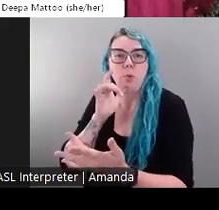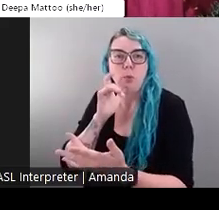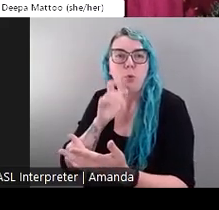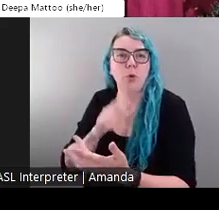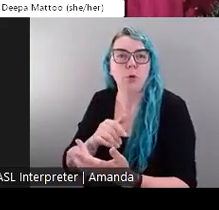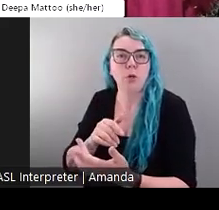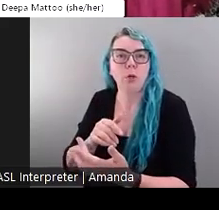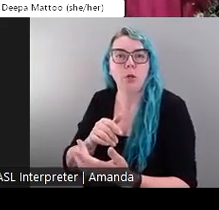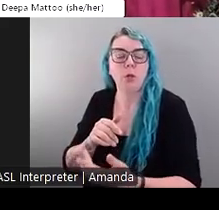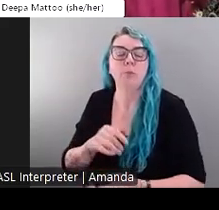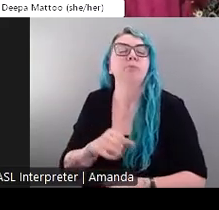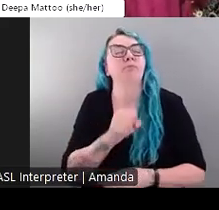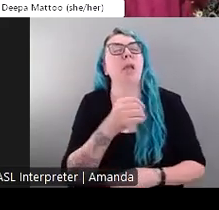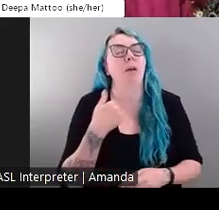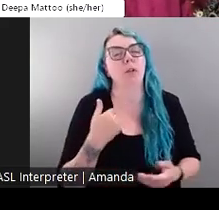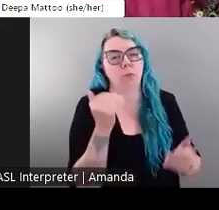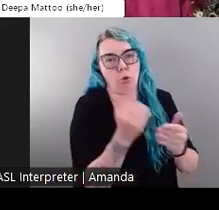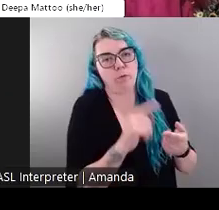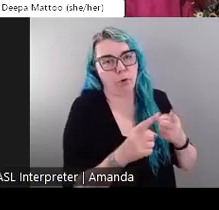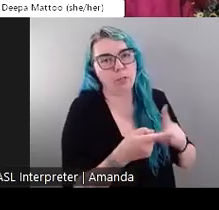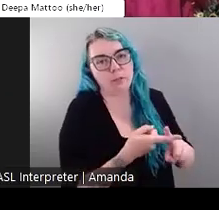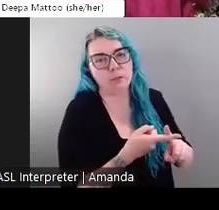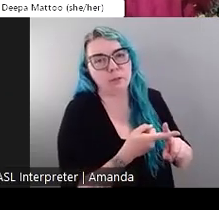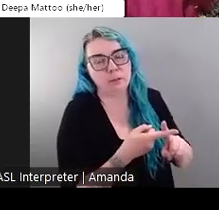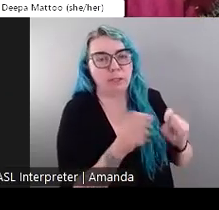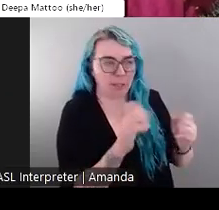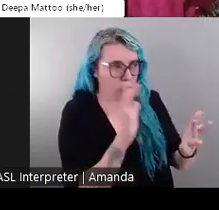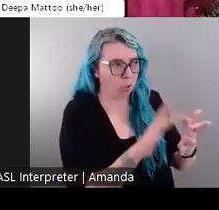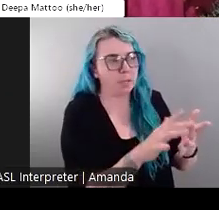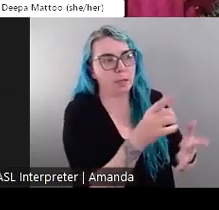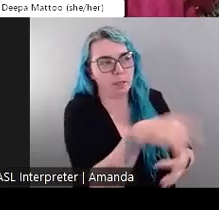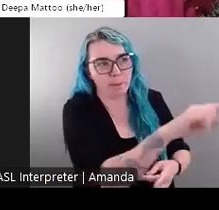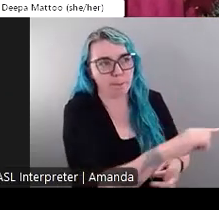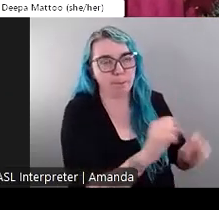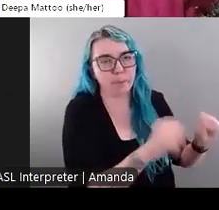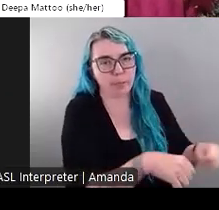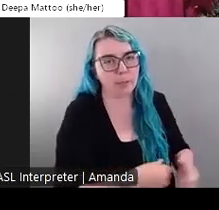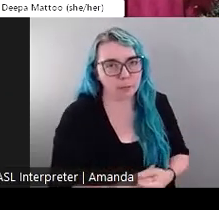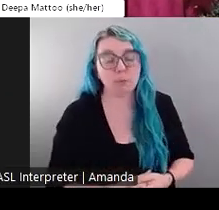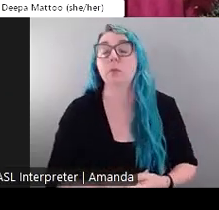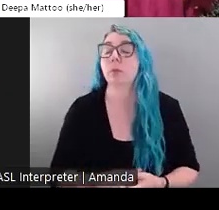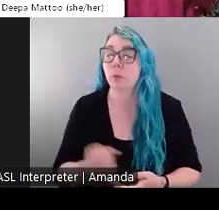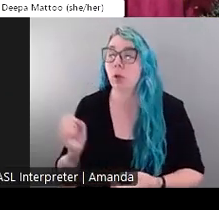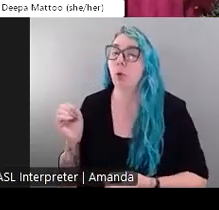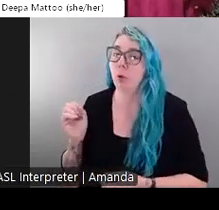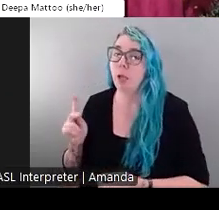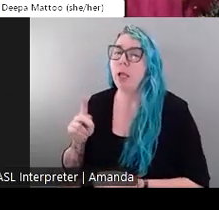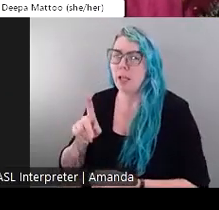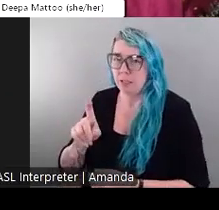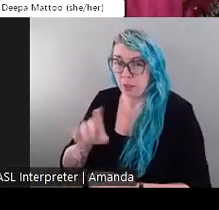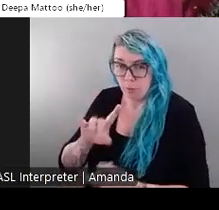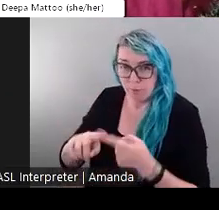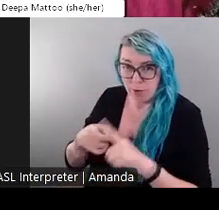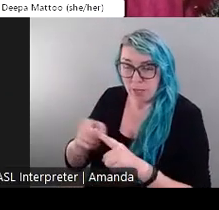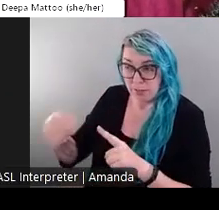escalates? Yeah, I've got some close friends that I could reach out to. And does any one of them know